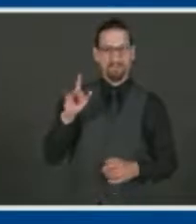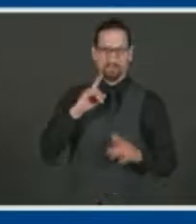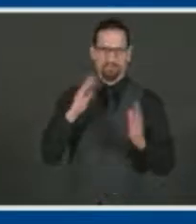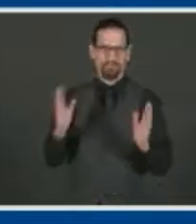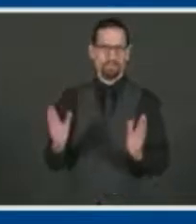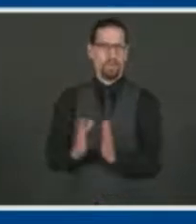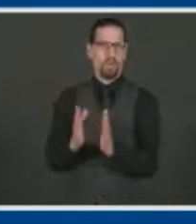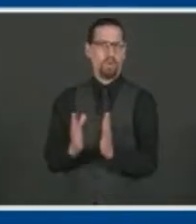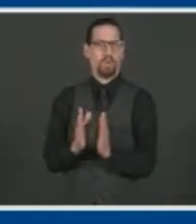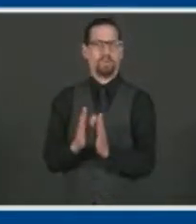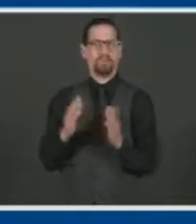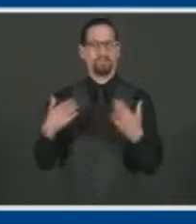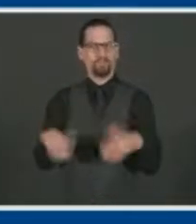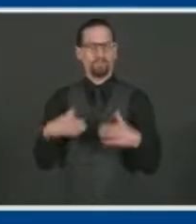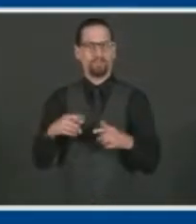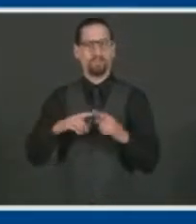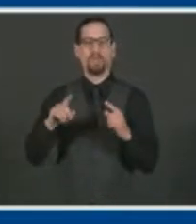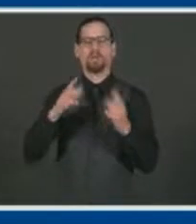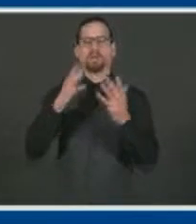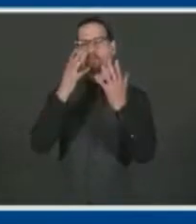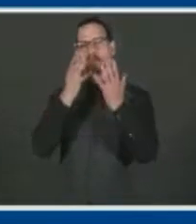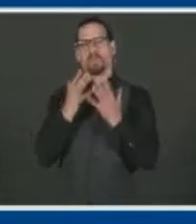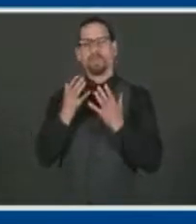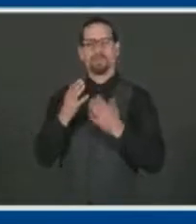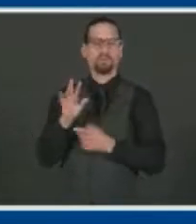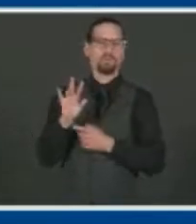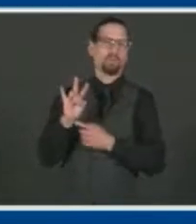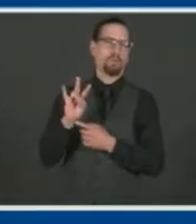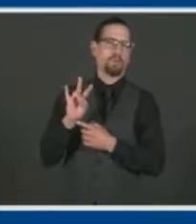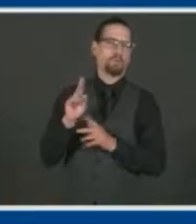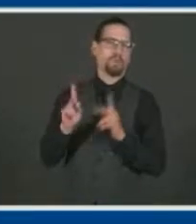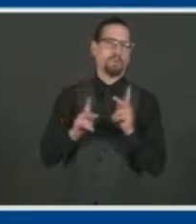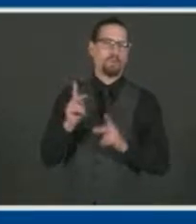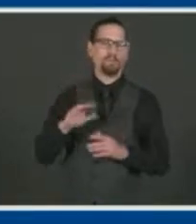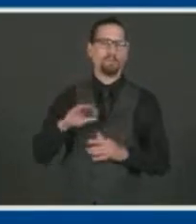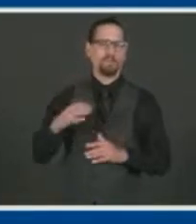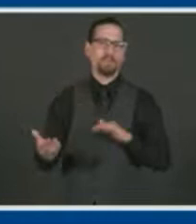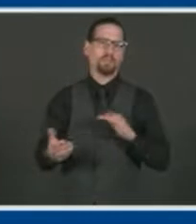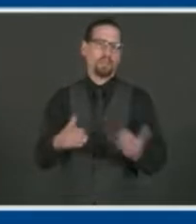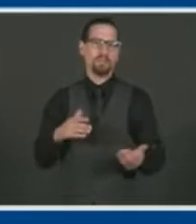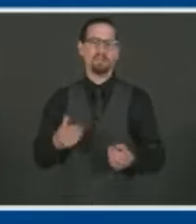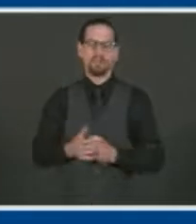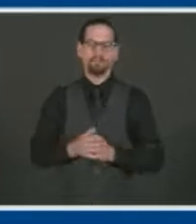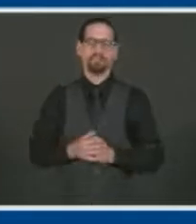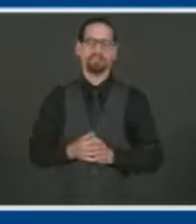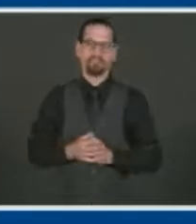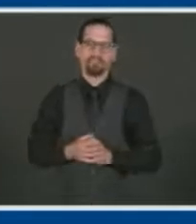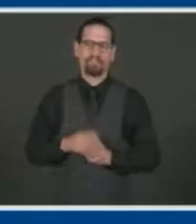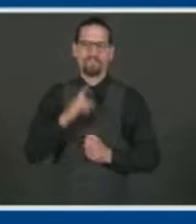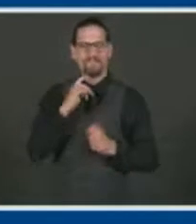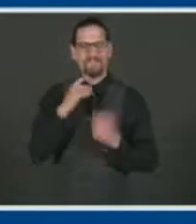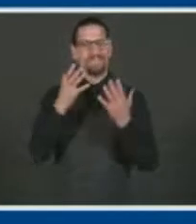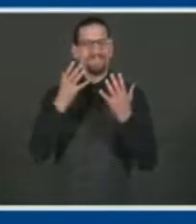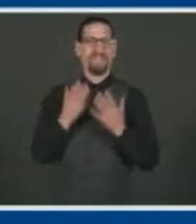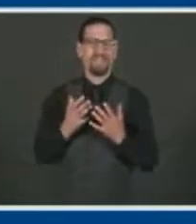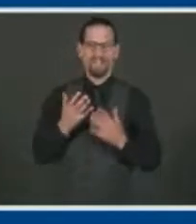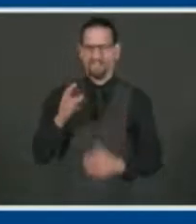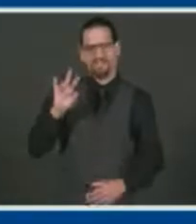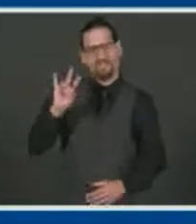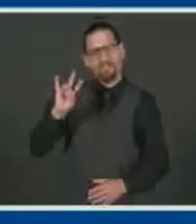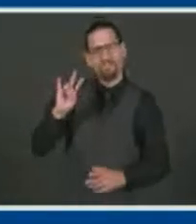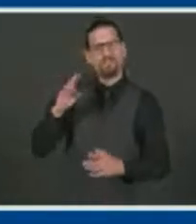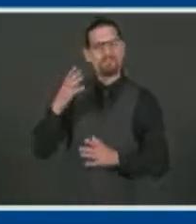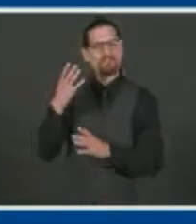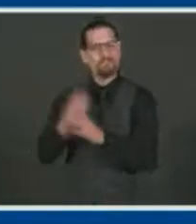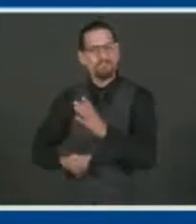very sadly, another 7 deaths. It's very sad that we continue to report deaths every day, and our